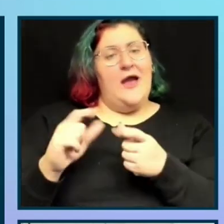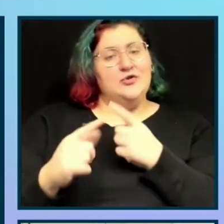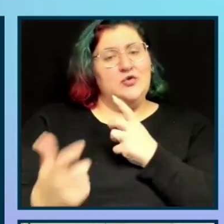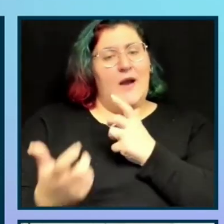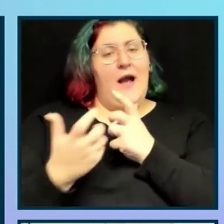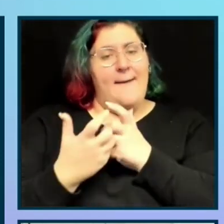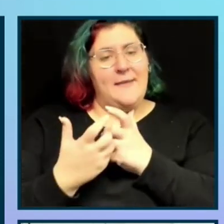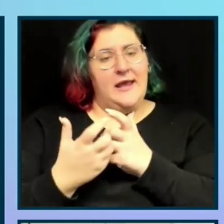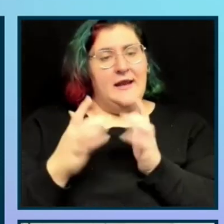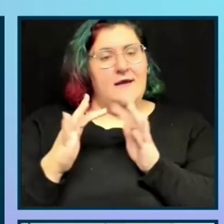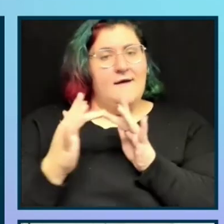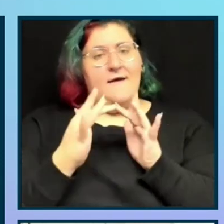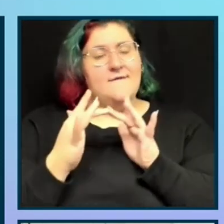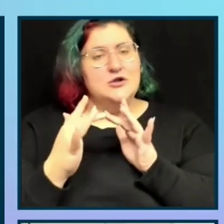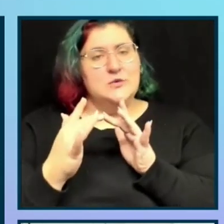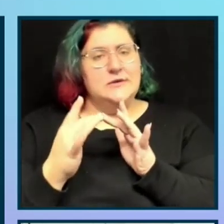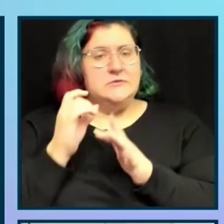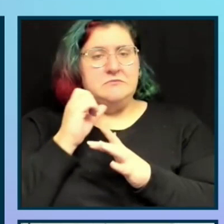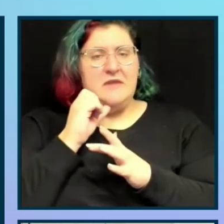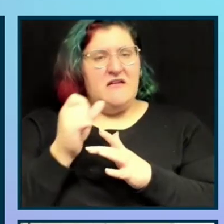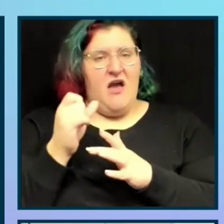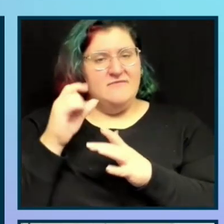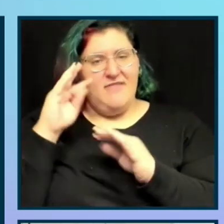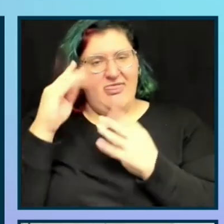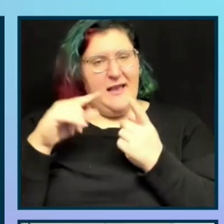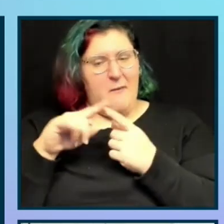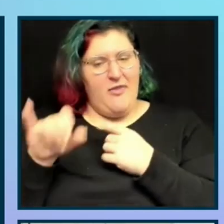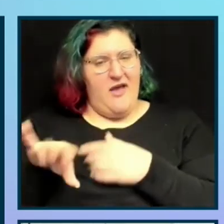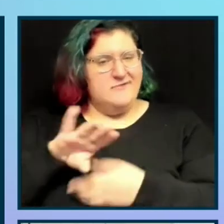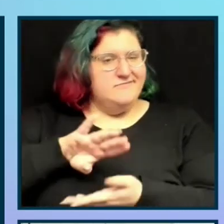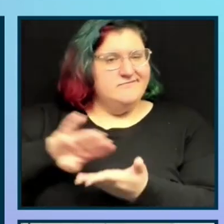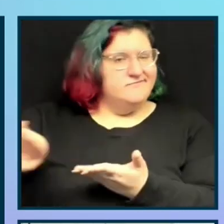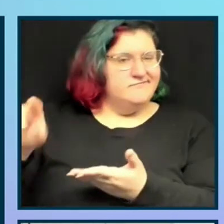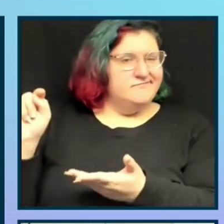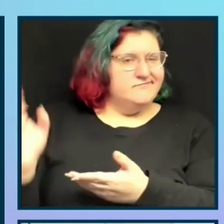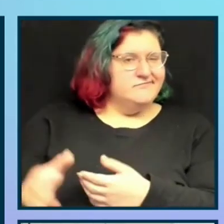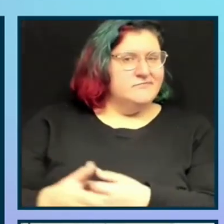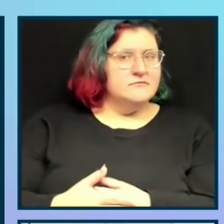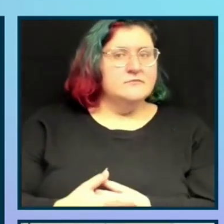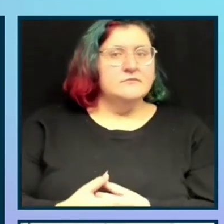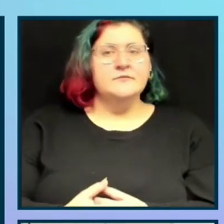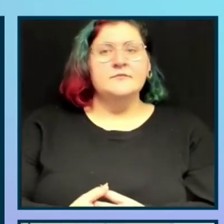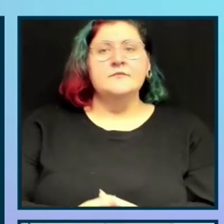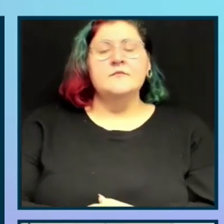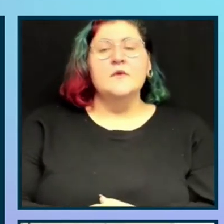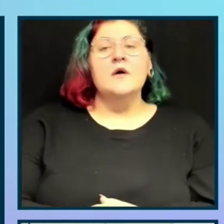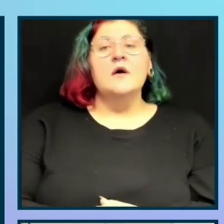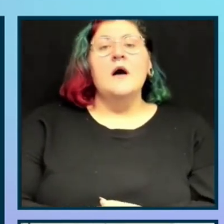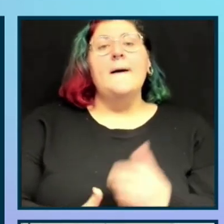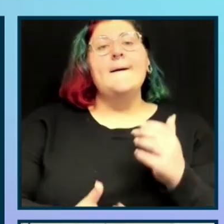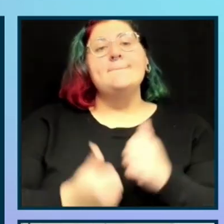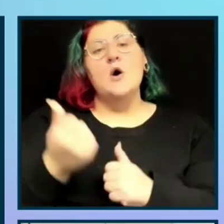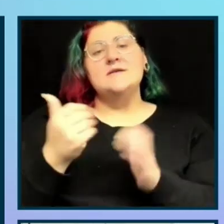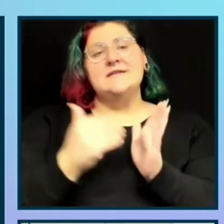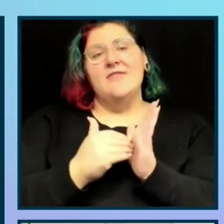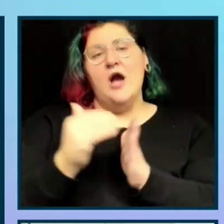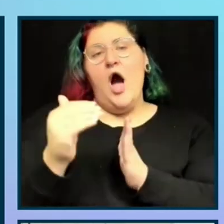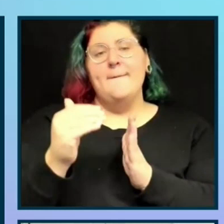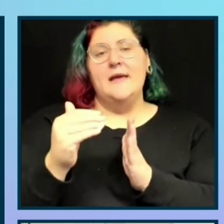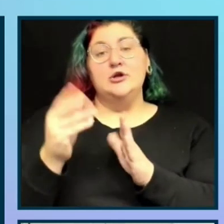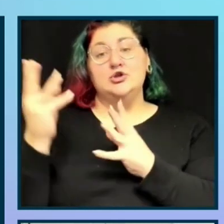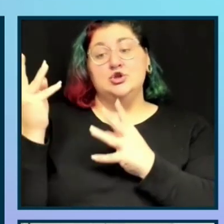digital side. And you know, most of the common video streaming tools out there didn't